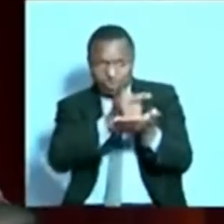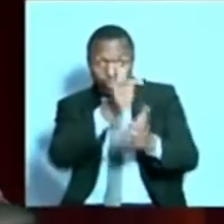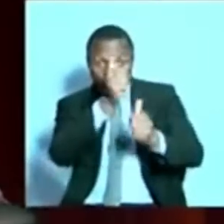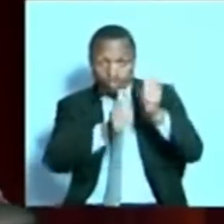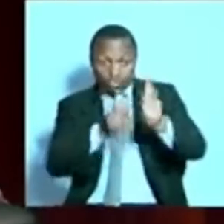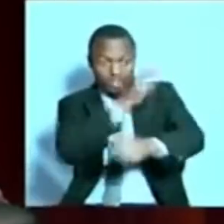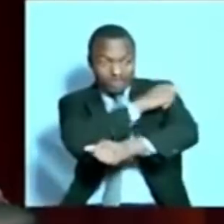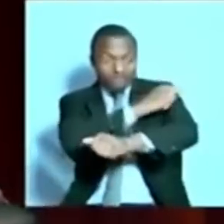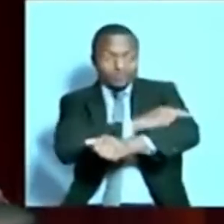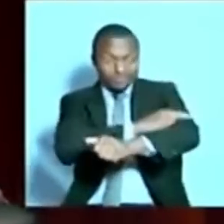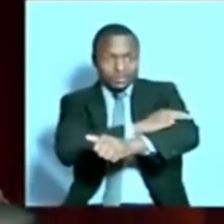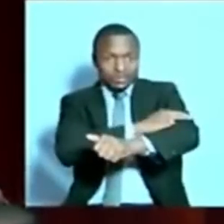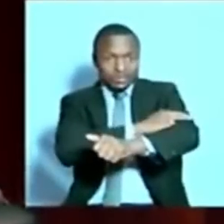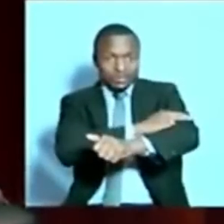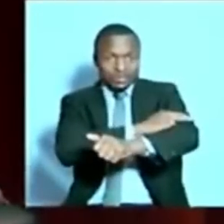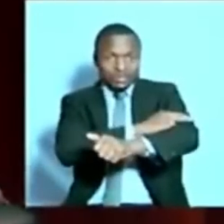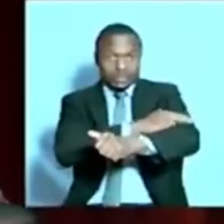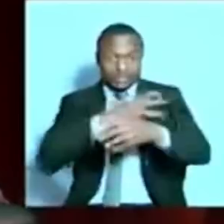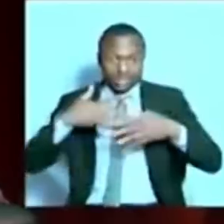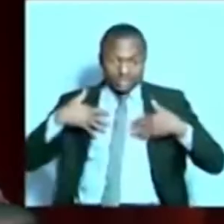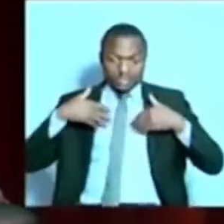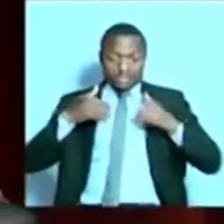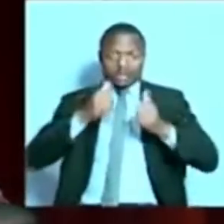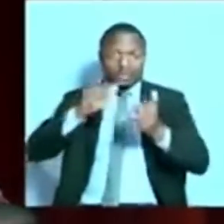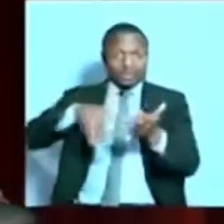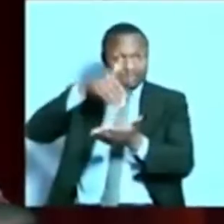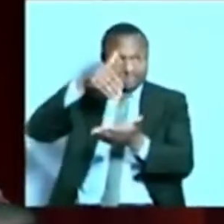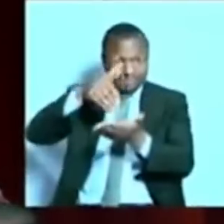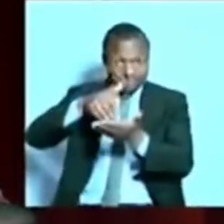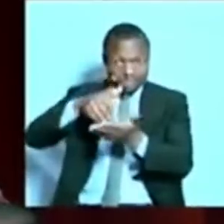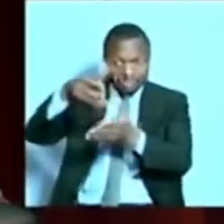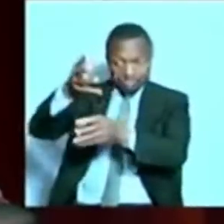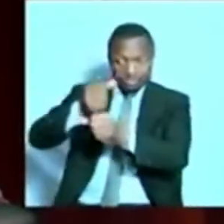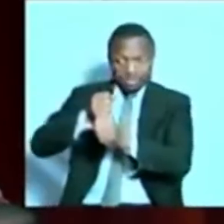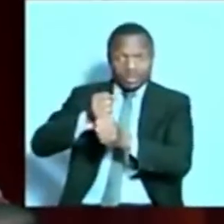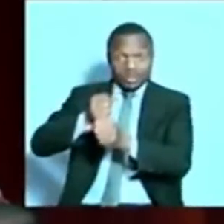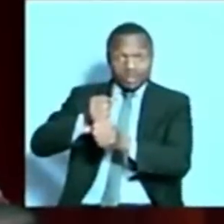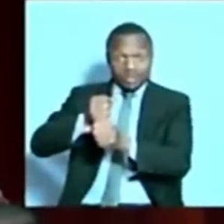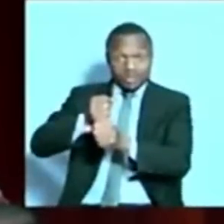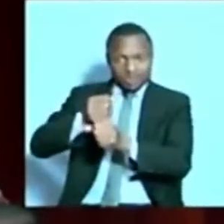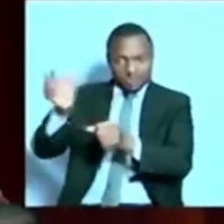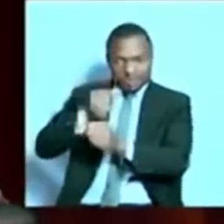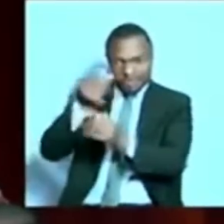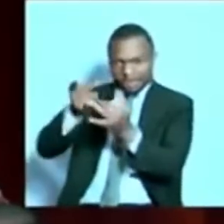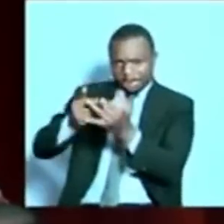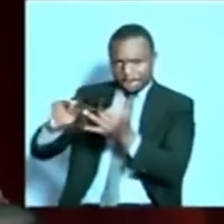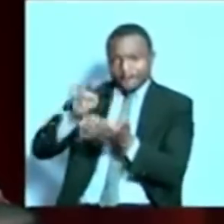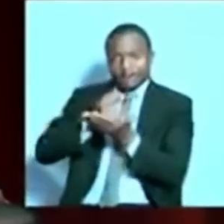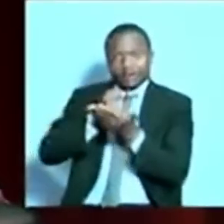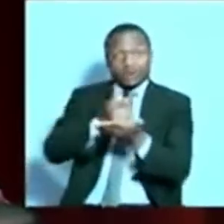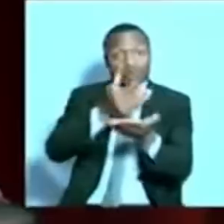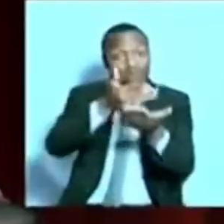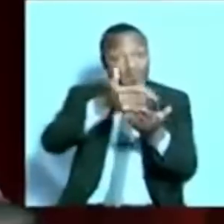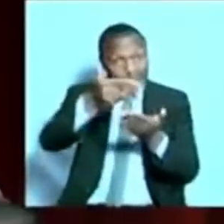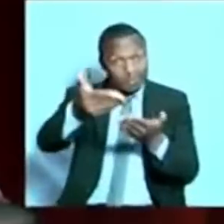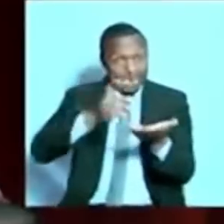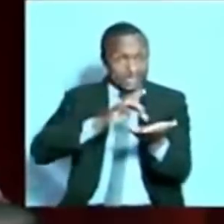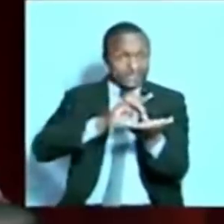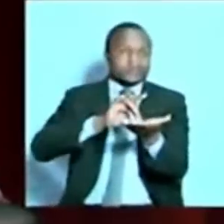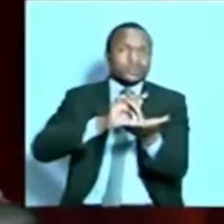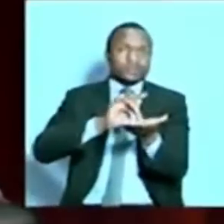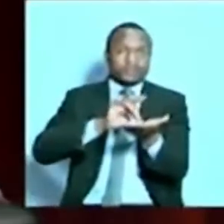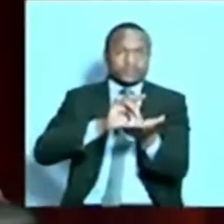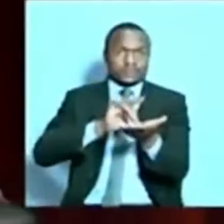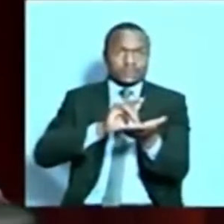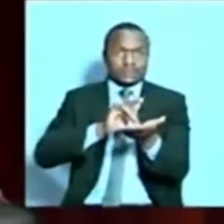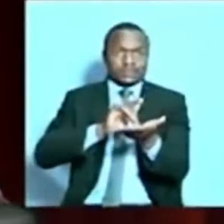and health centers receive. So they will get part of the grant and buy the drugs which